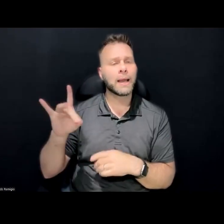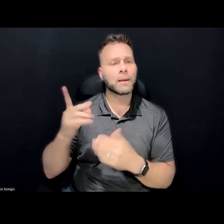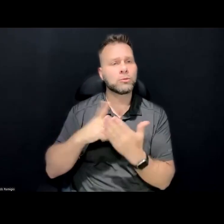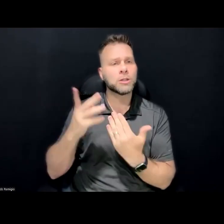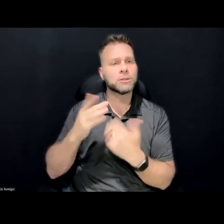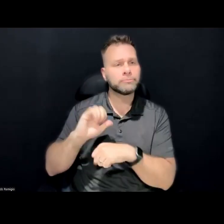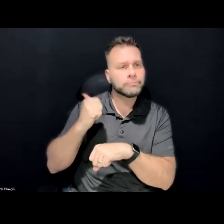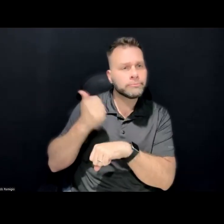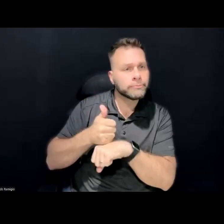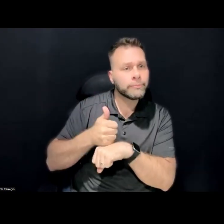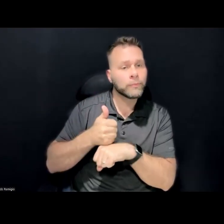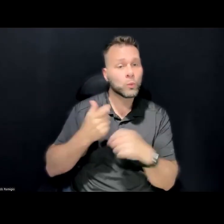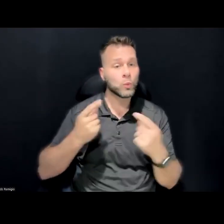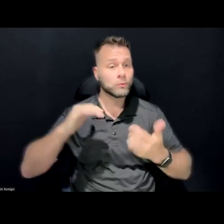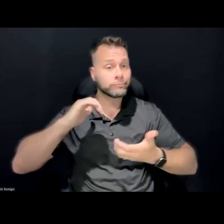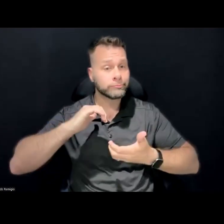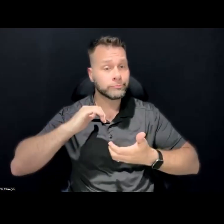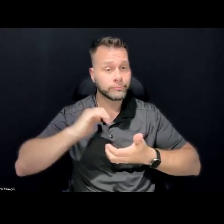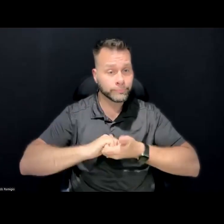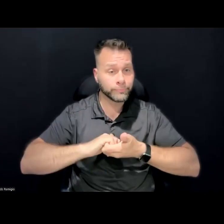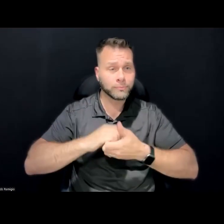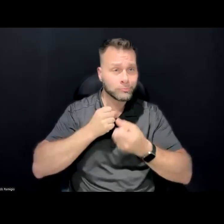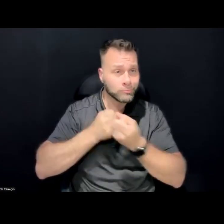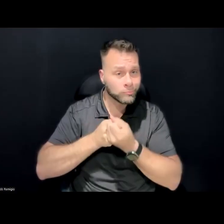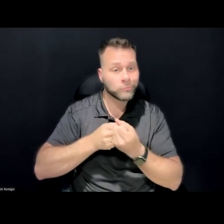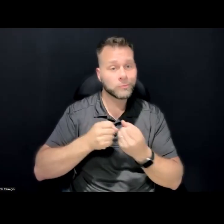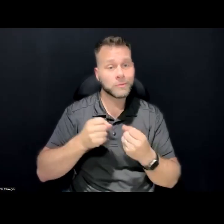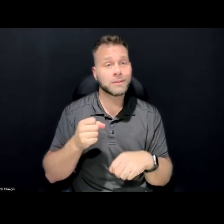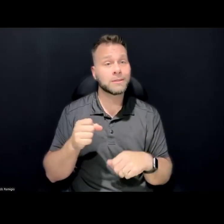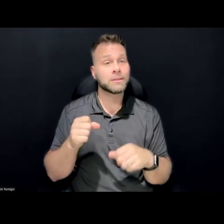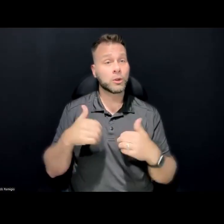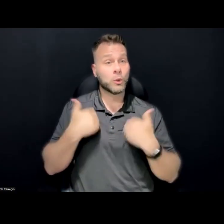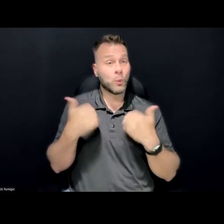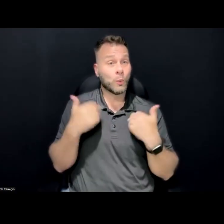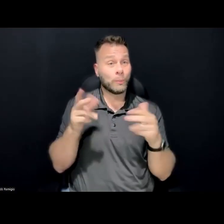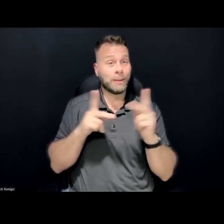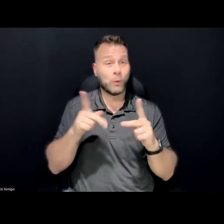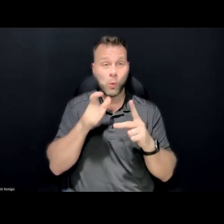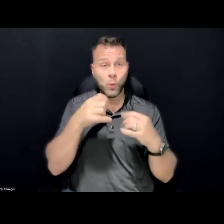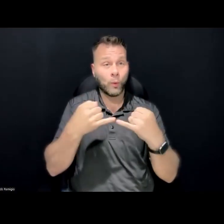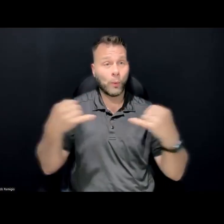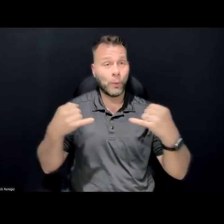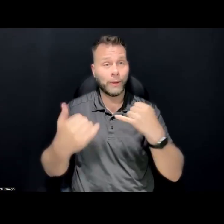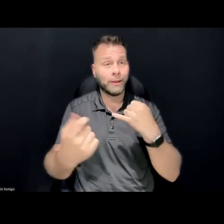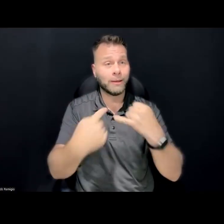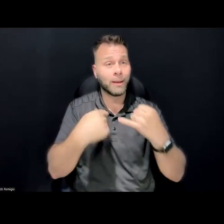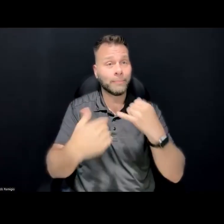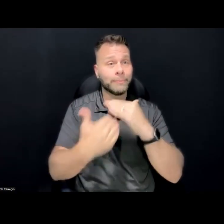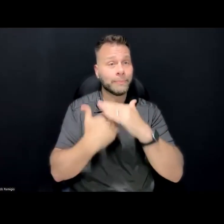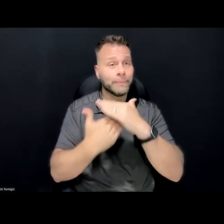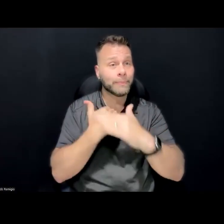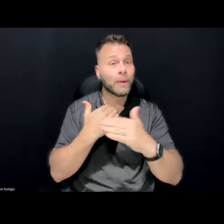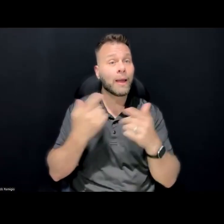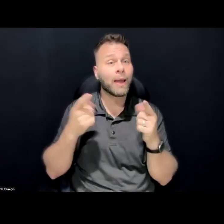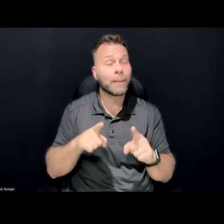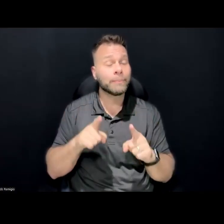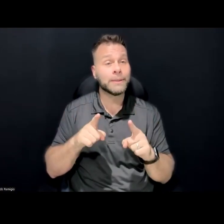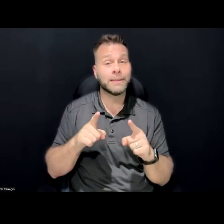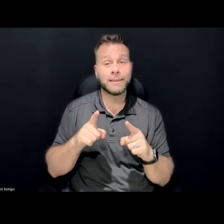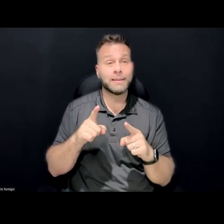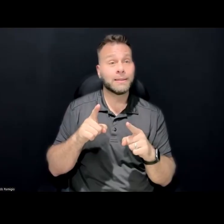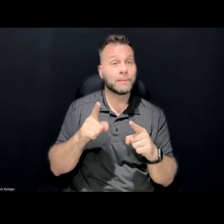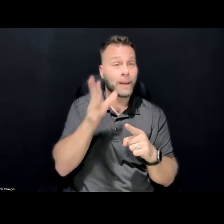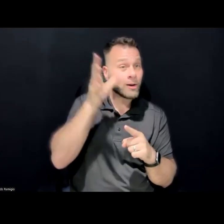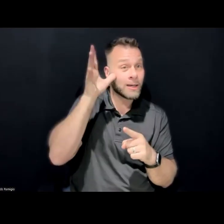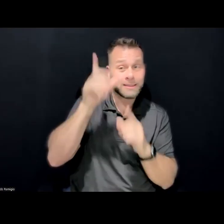with the unaccompanied youth that are coming through the border. So these students have been abandoned by at least one parent, are fleeing from